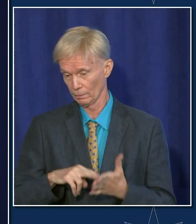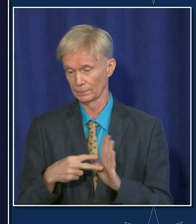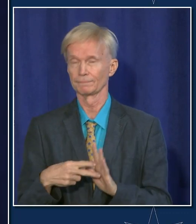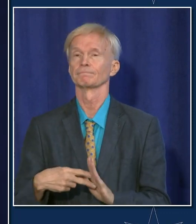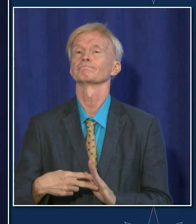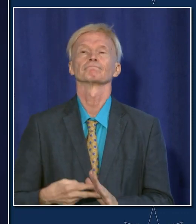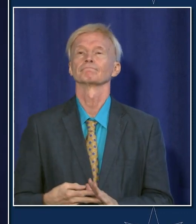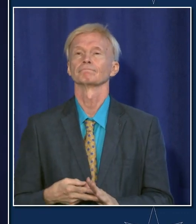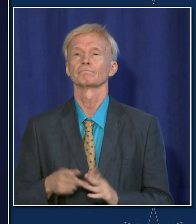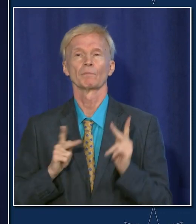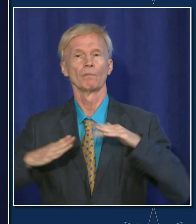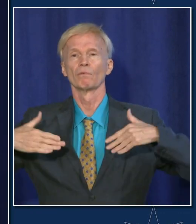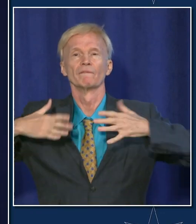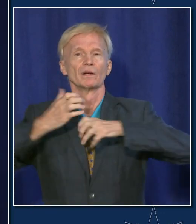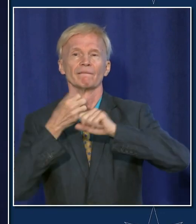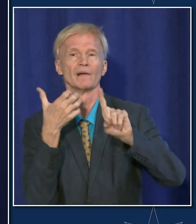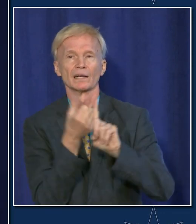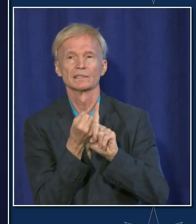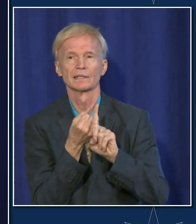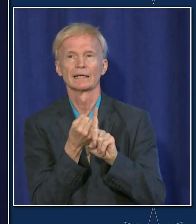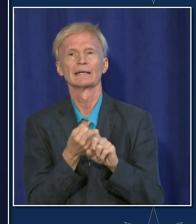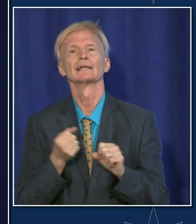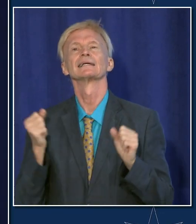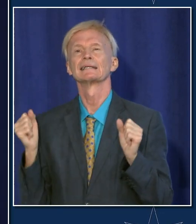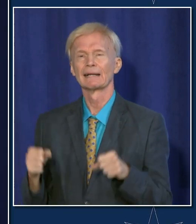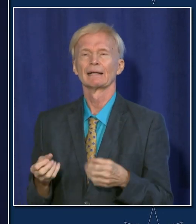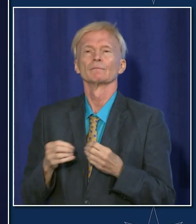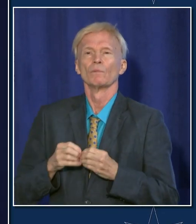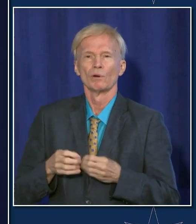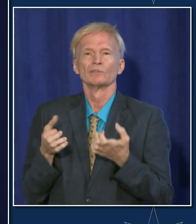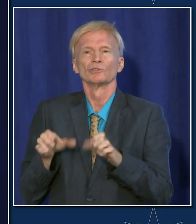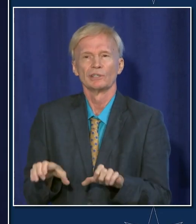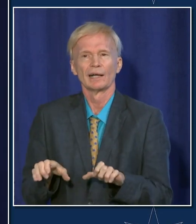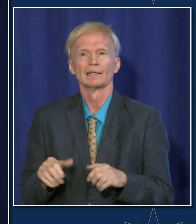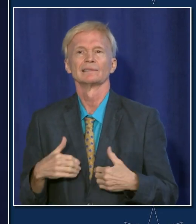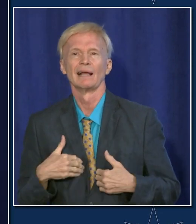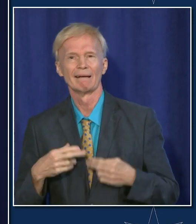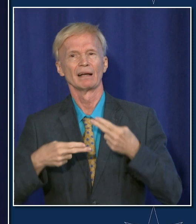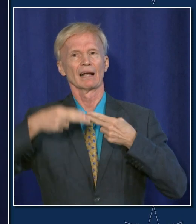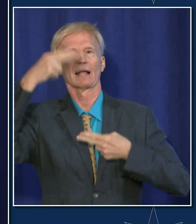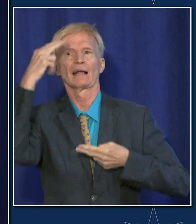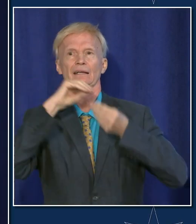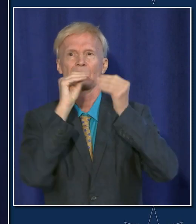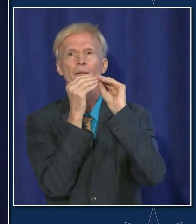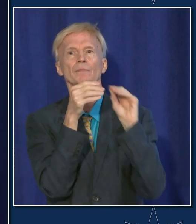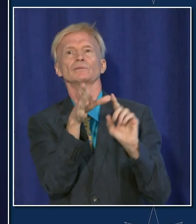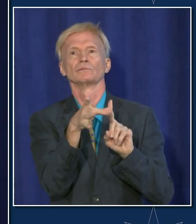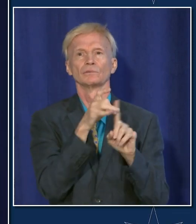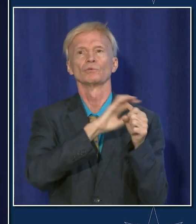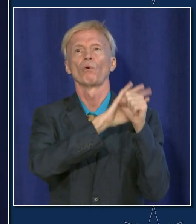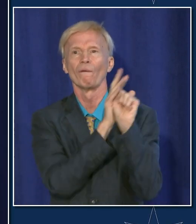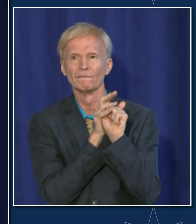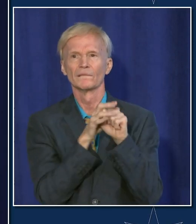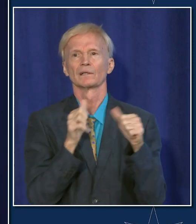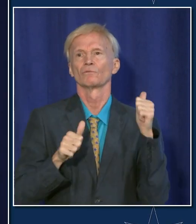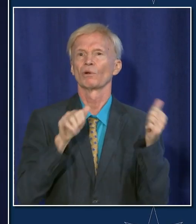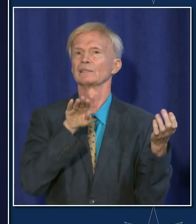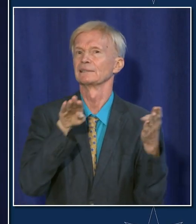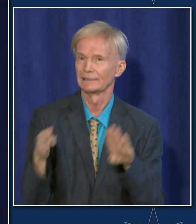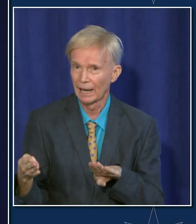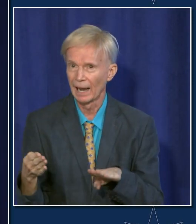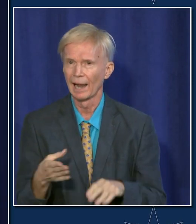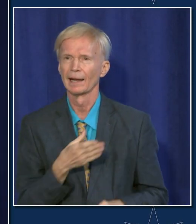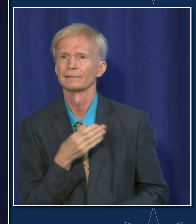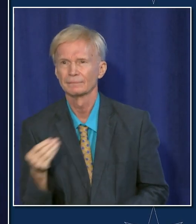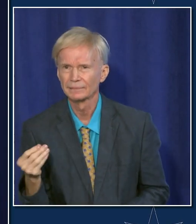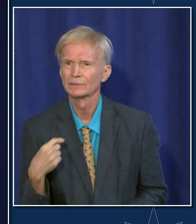unvaccinated people also remain much more likely to be diagnosed with, hospitalized with, or die from COVID than partially or fully vaccinated people. We're updating